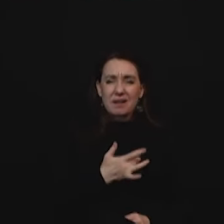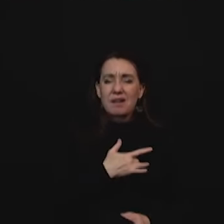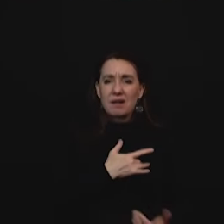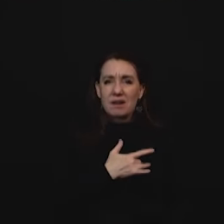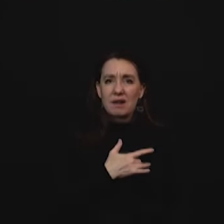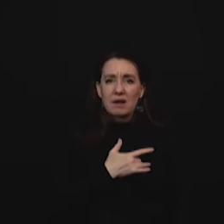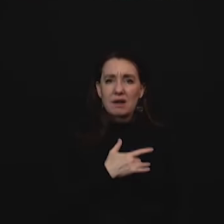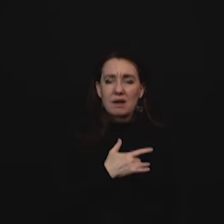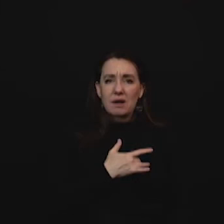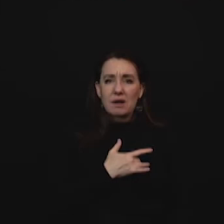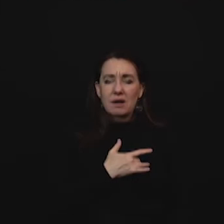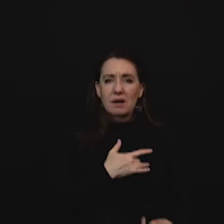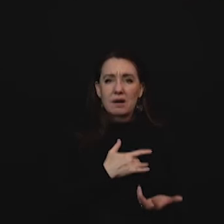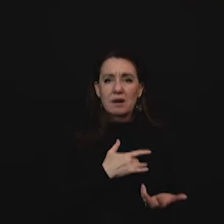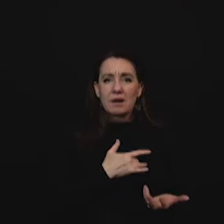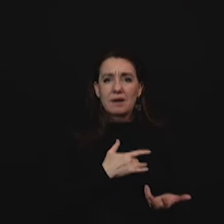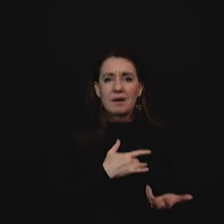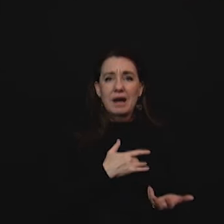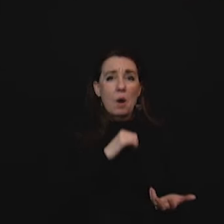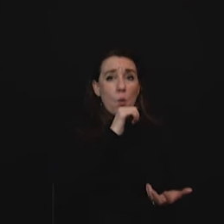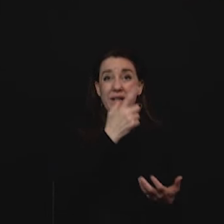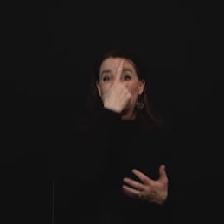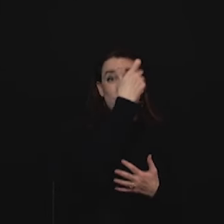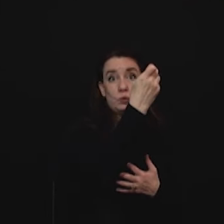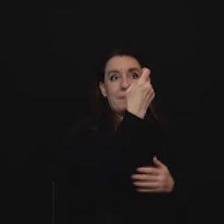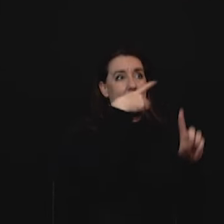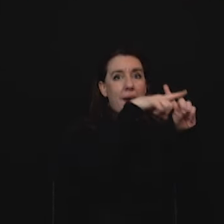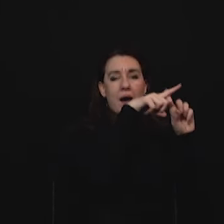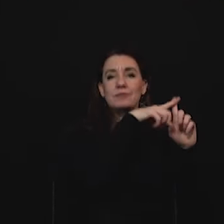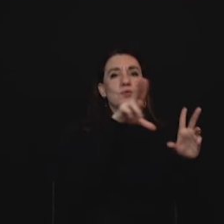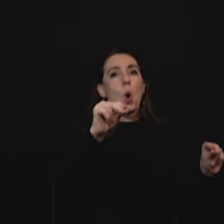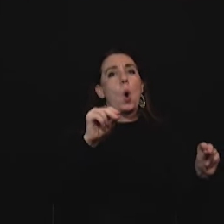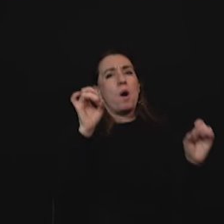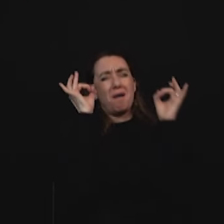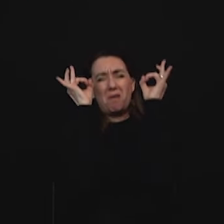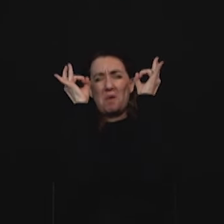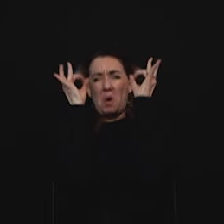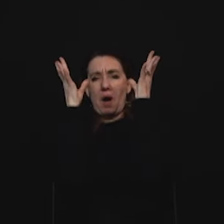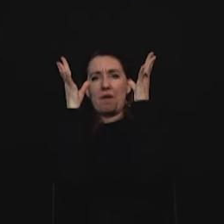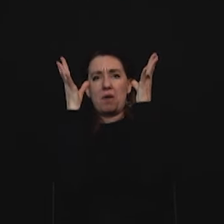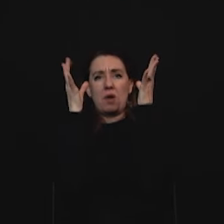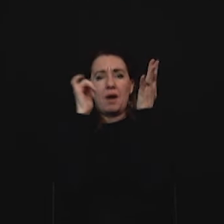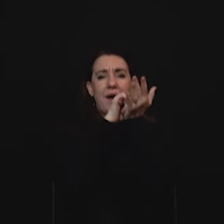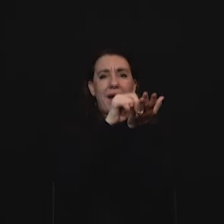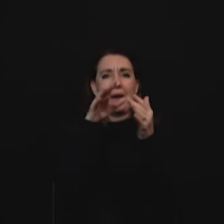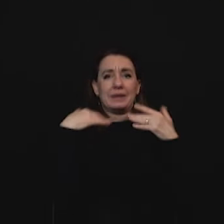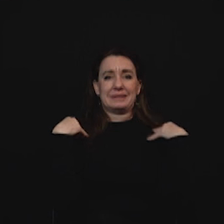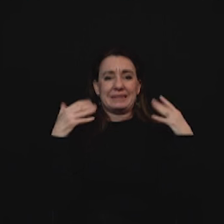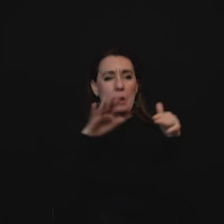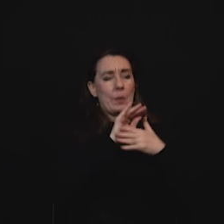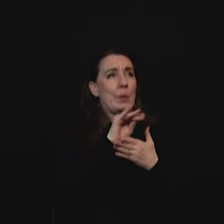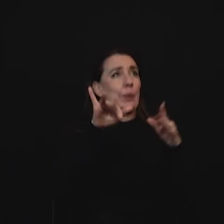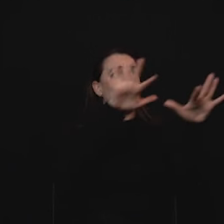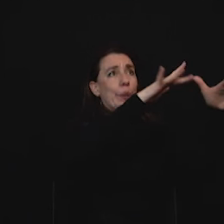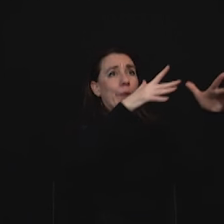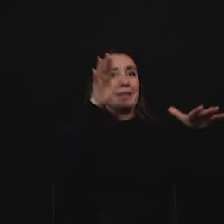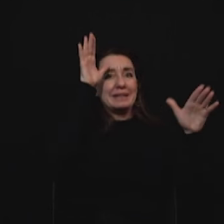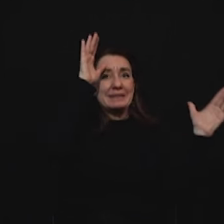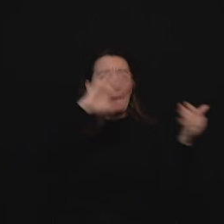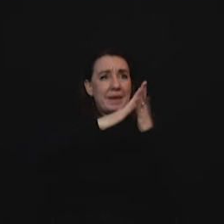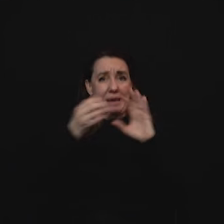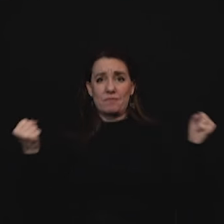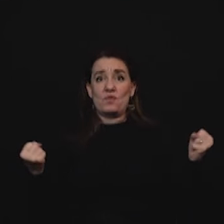And it wasn't a dream, it was a nightmare. A dove flew from Adam's hand. A deer darted in a thicket. It was as if they were frightened